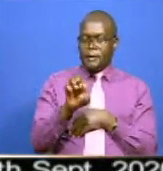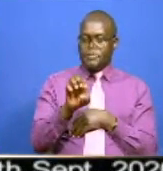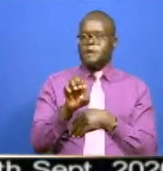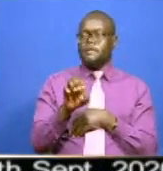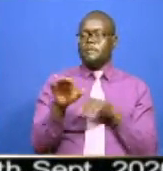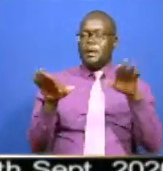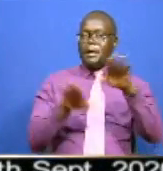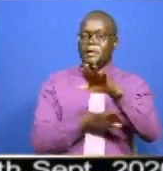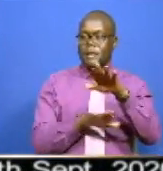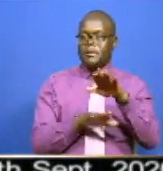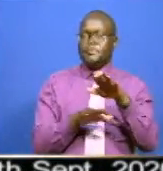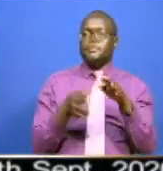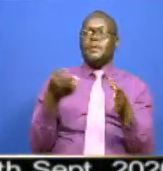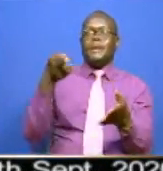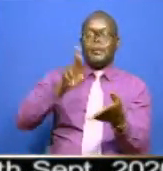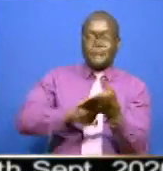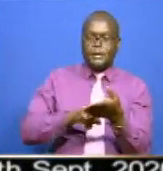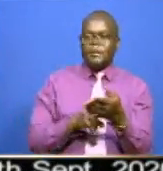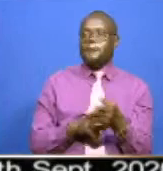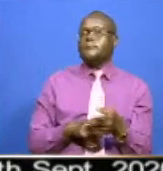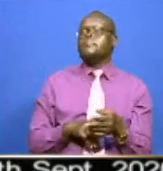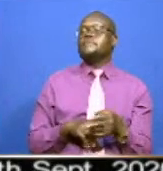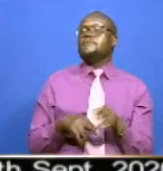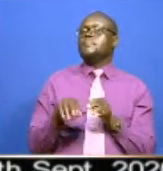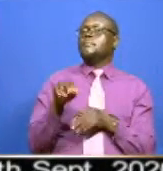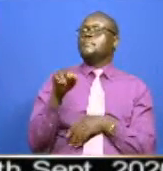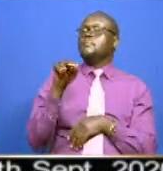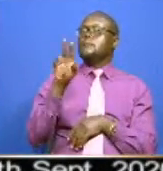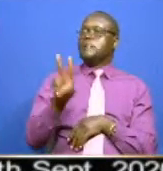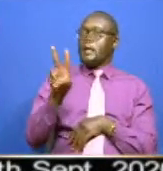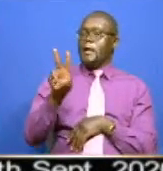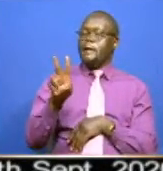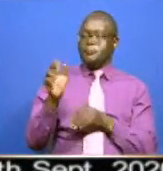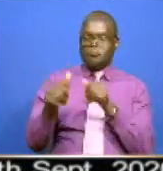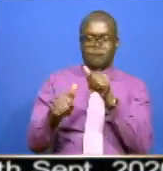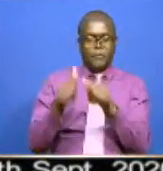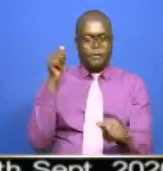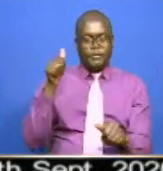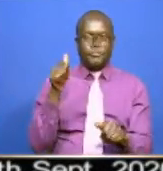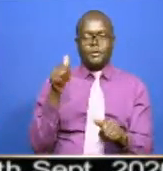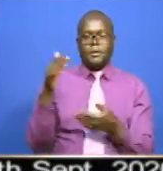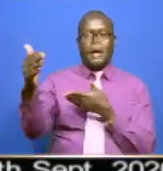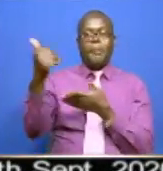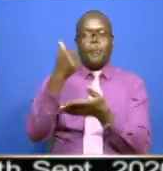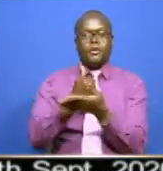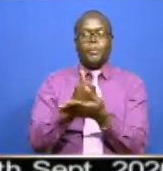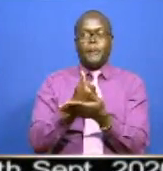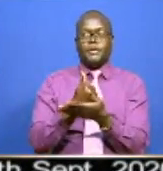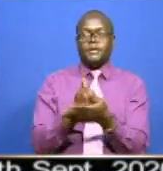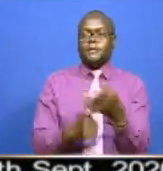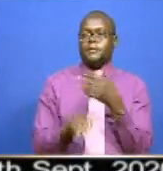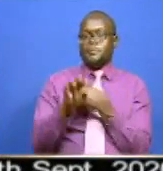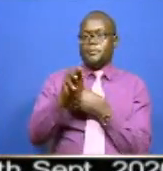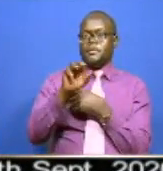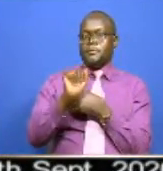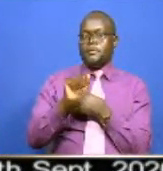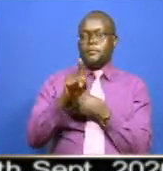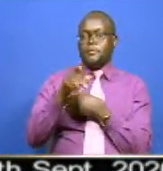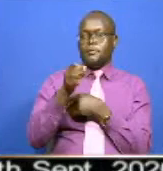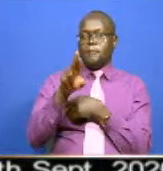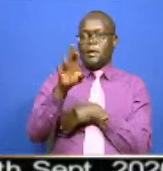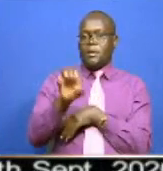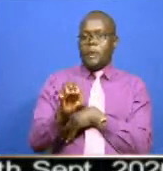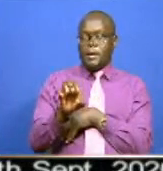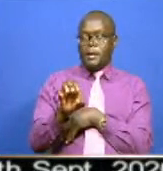Registrar. And B, rejects the appointment of Mr. Macaulay